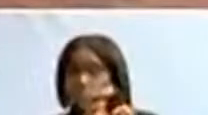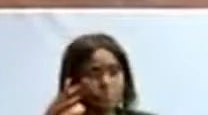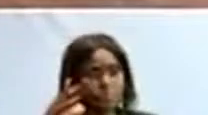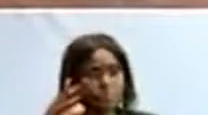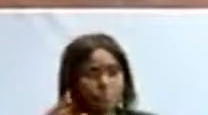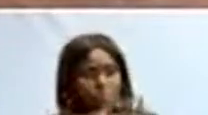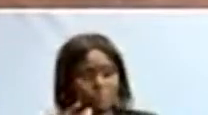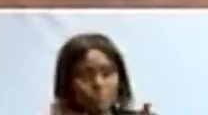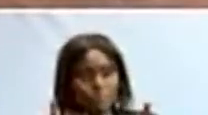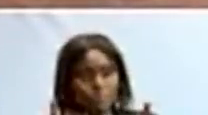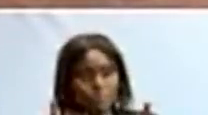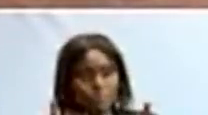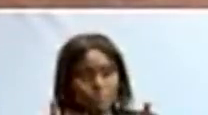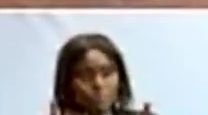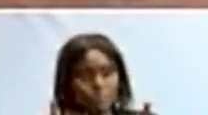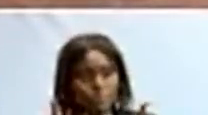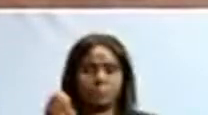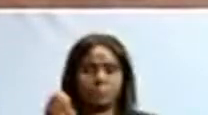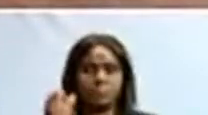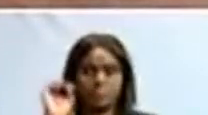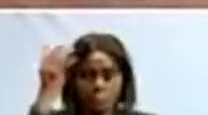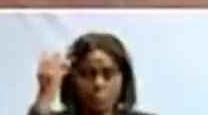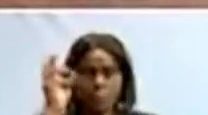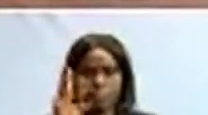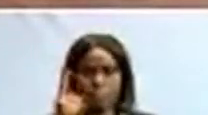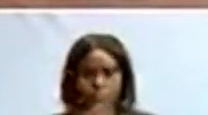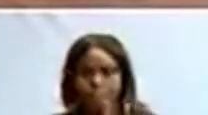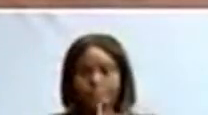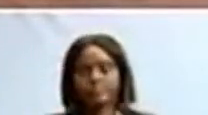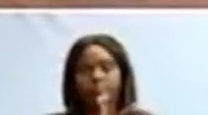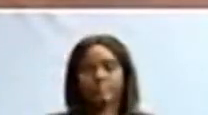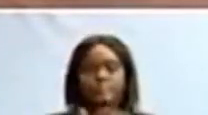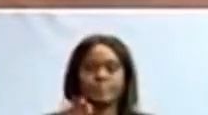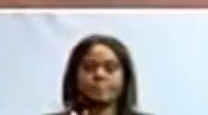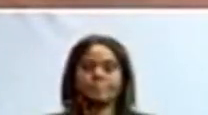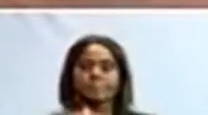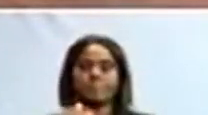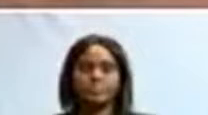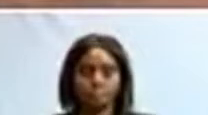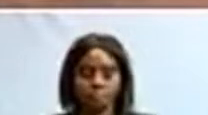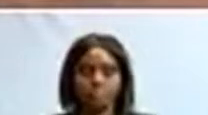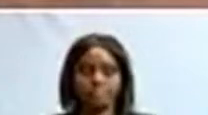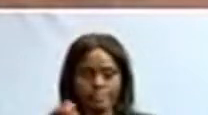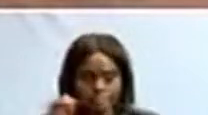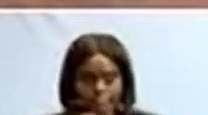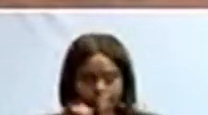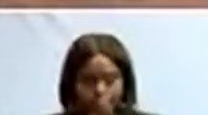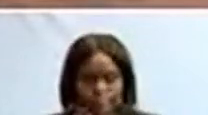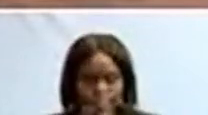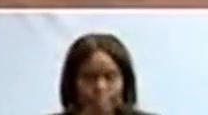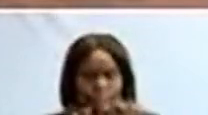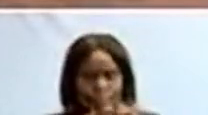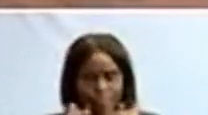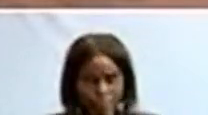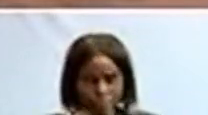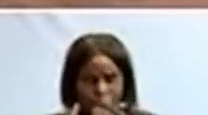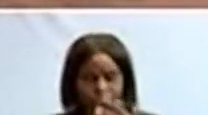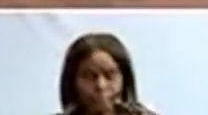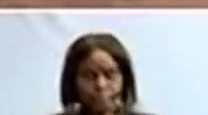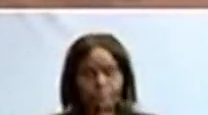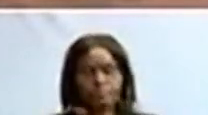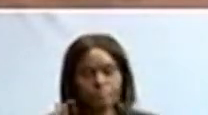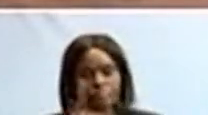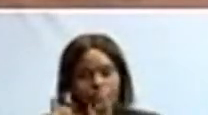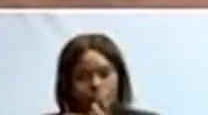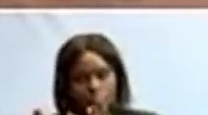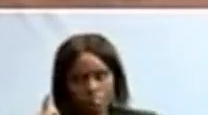delivery ambulances will be procured centrally. Further, management has since